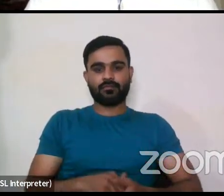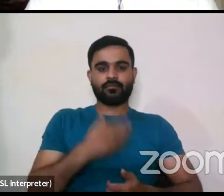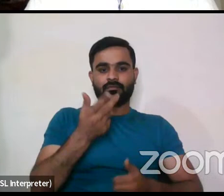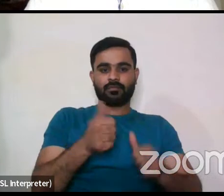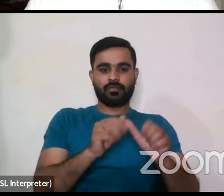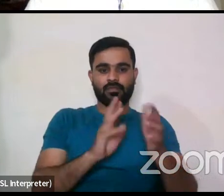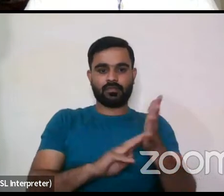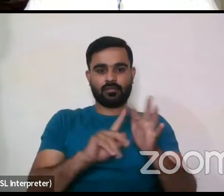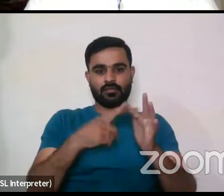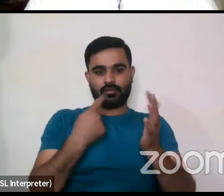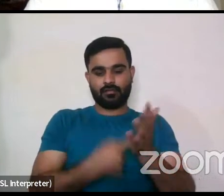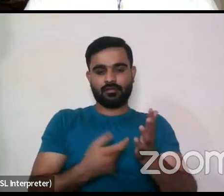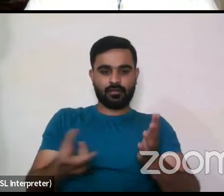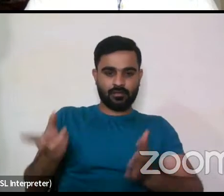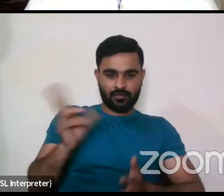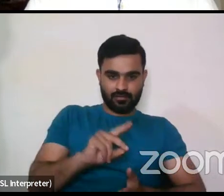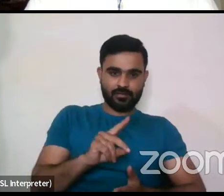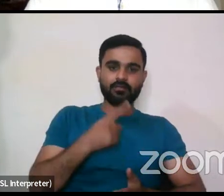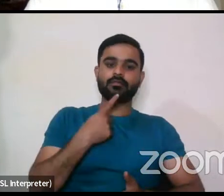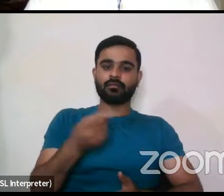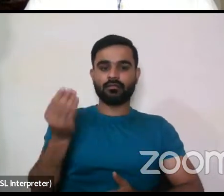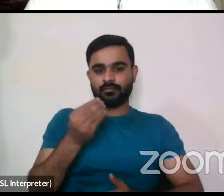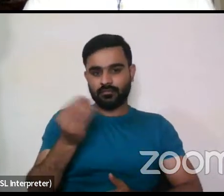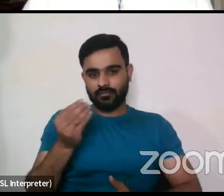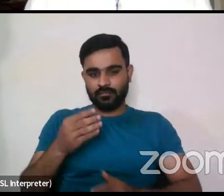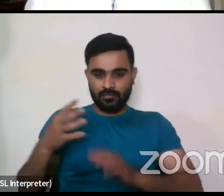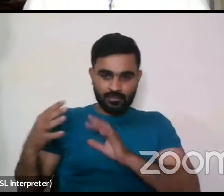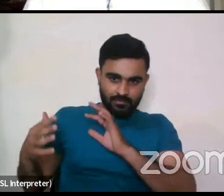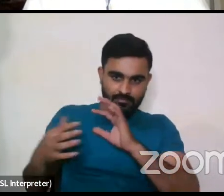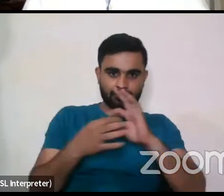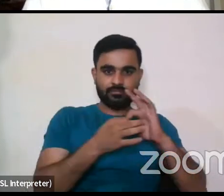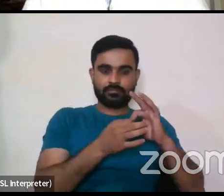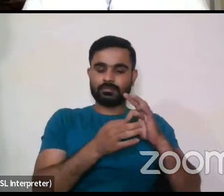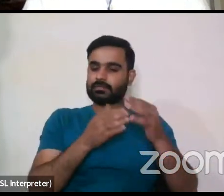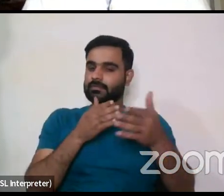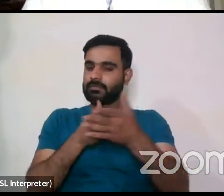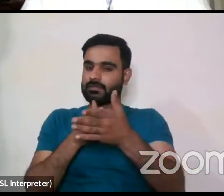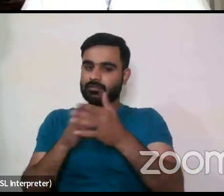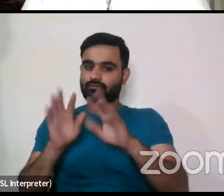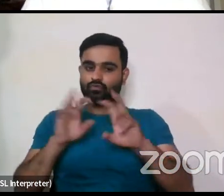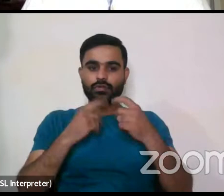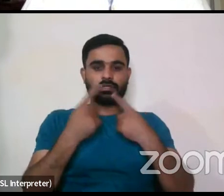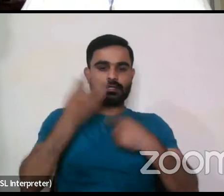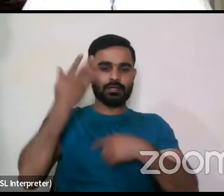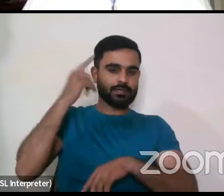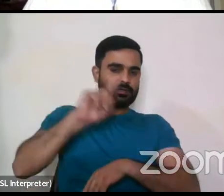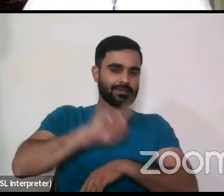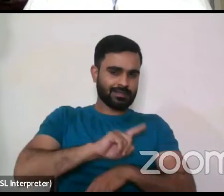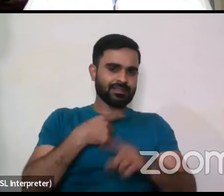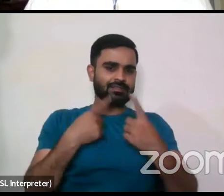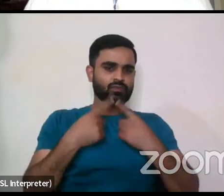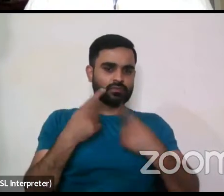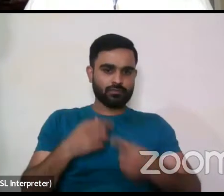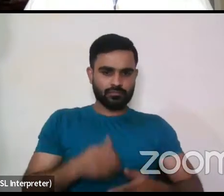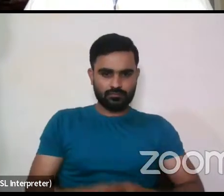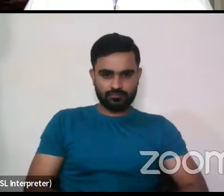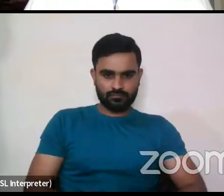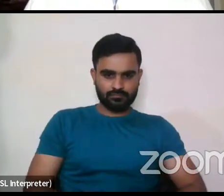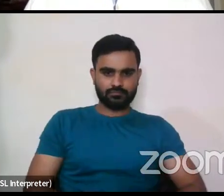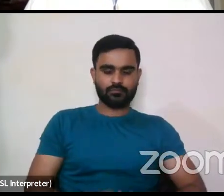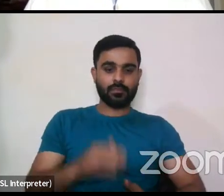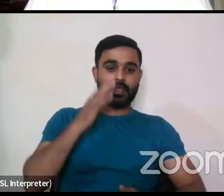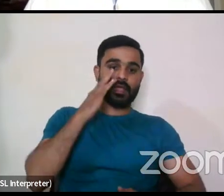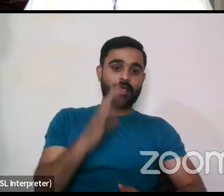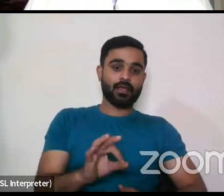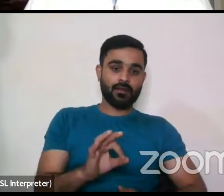sort of coming back to you again, and this sort of rings a lot of bells with what Amber and I were speaking a couple of days ago. In fact, just the